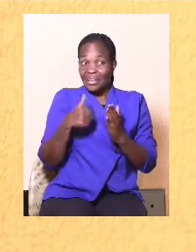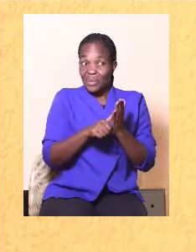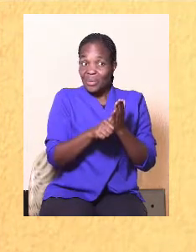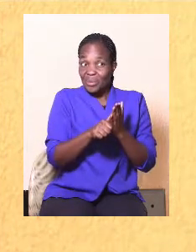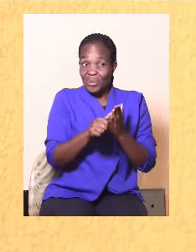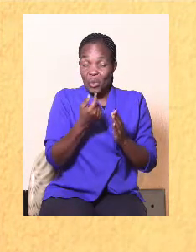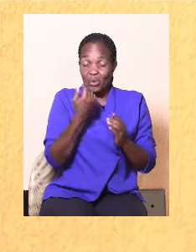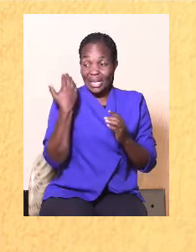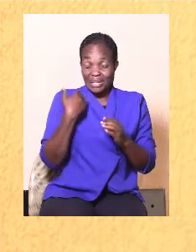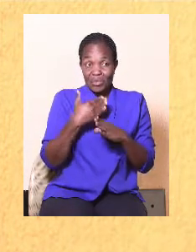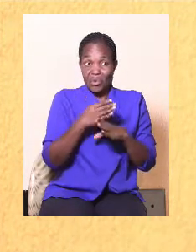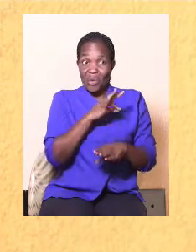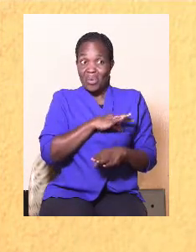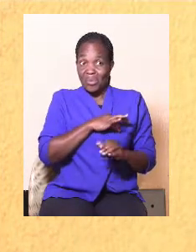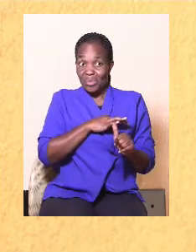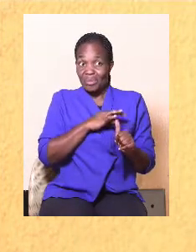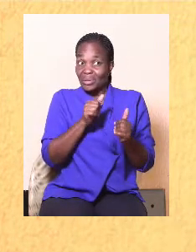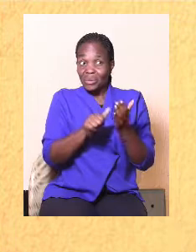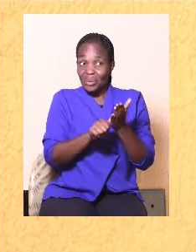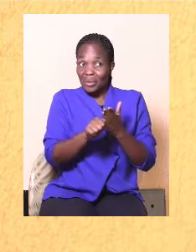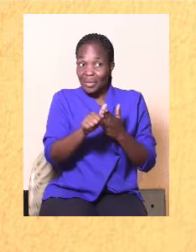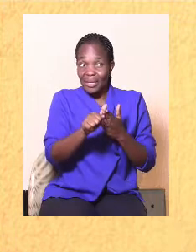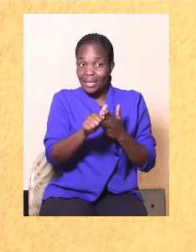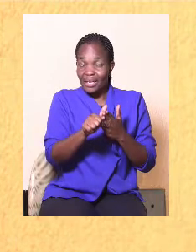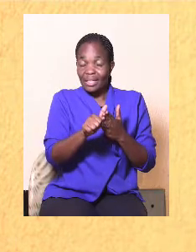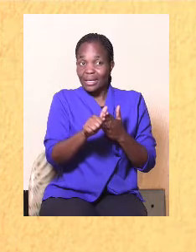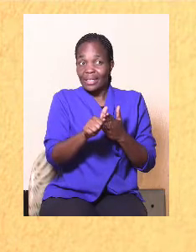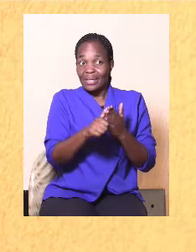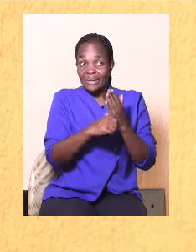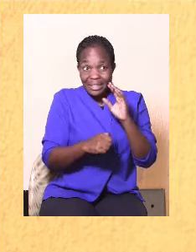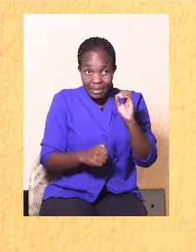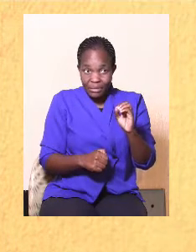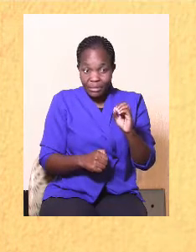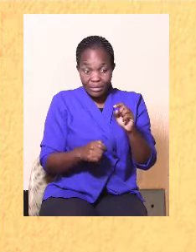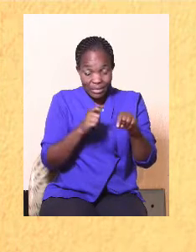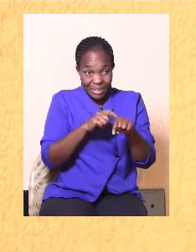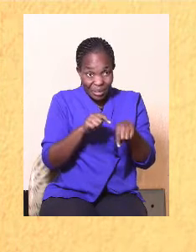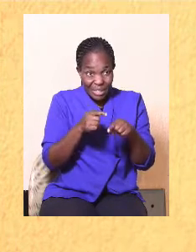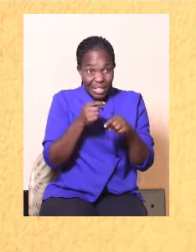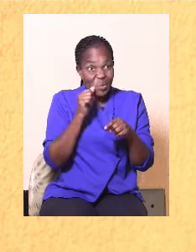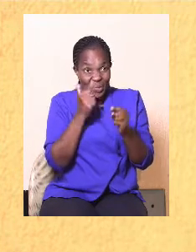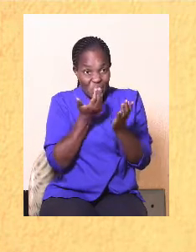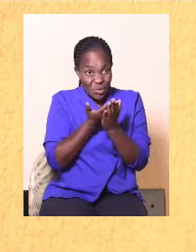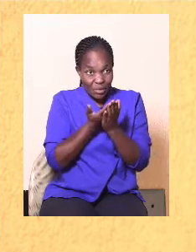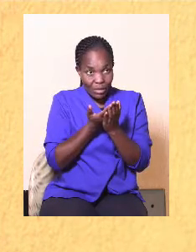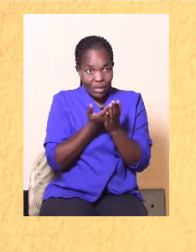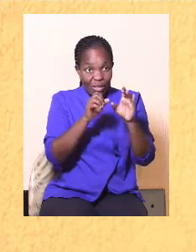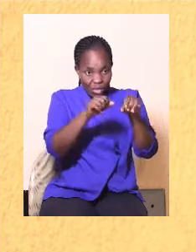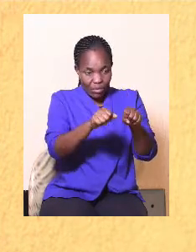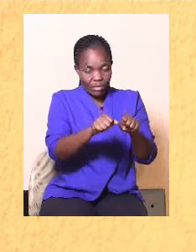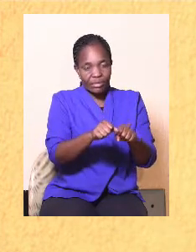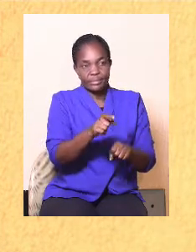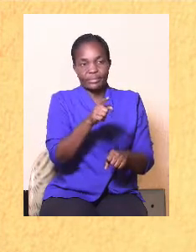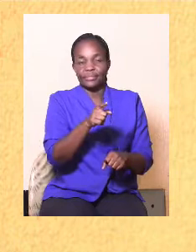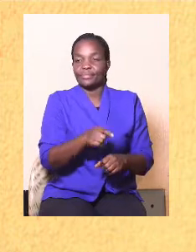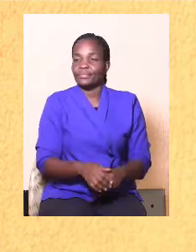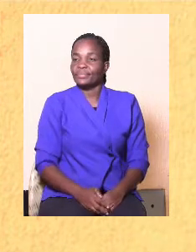income that is above the threshold for people to pay tax, and you don't pay tax